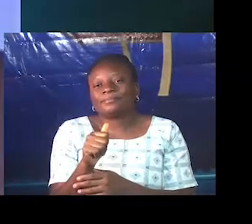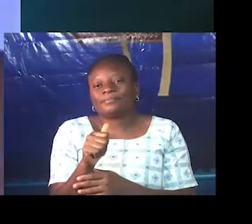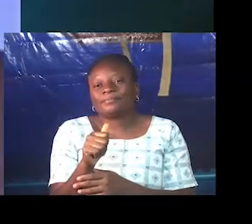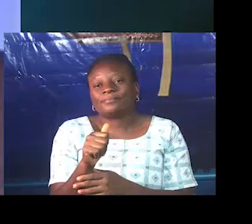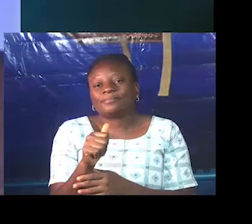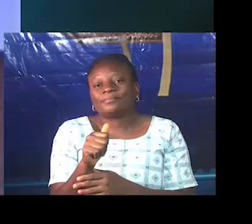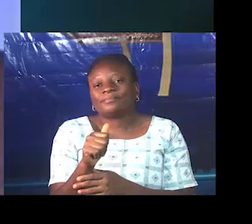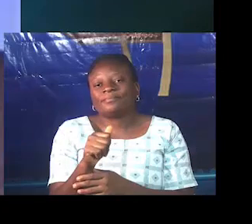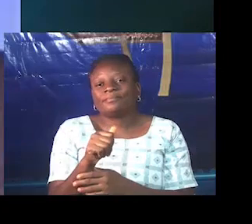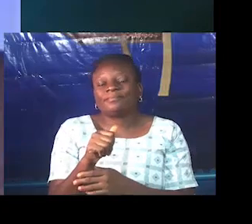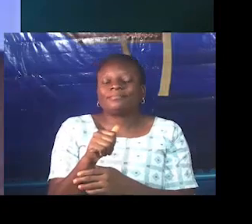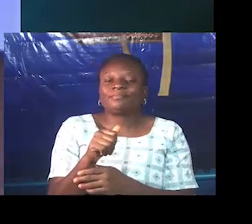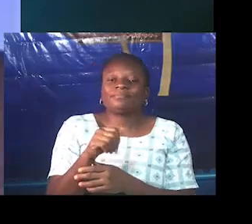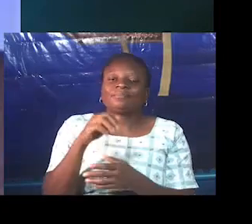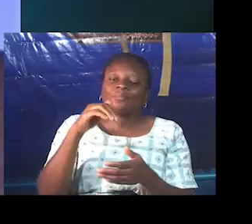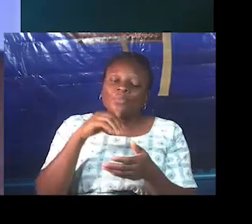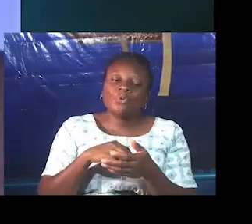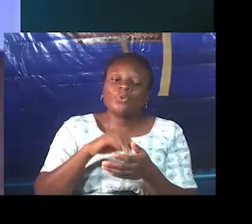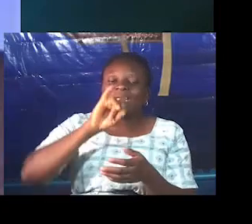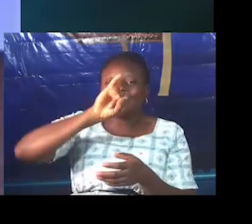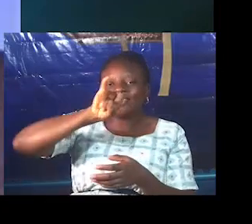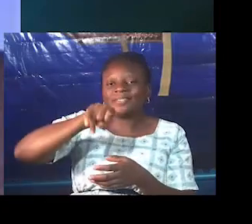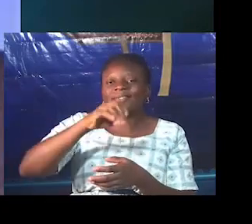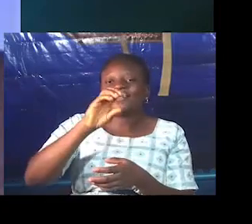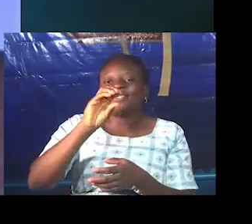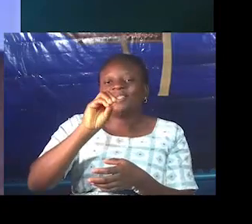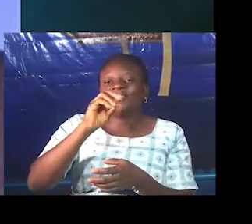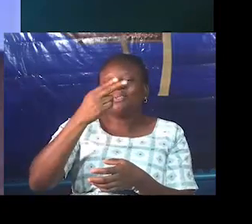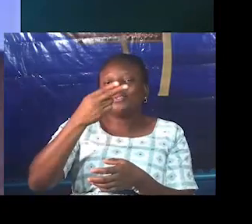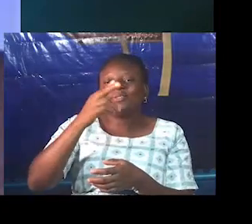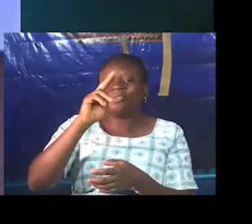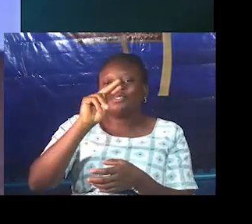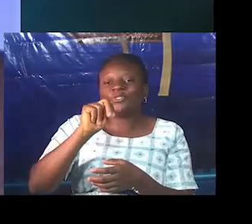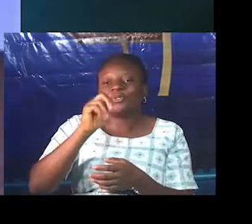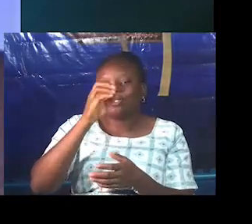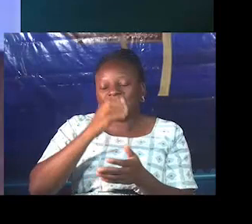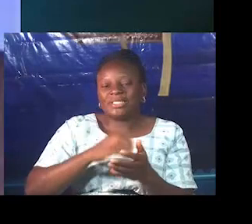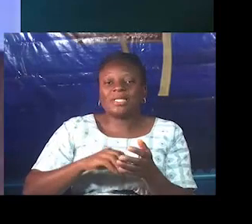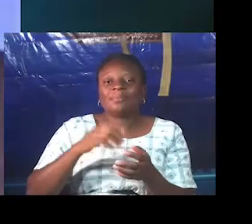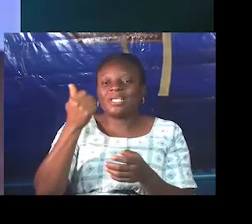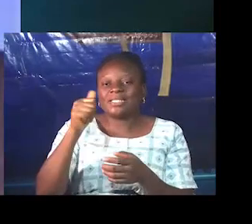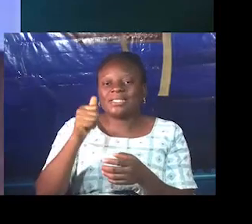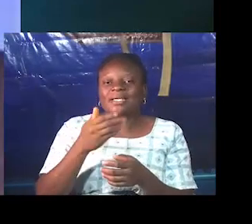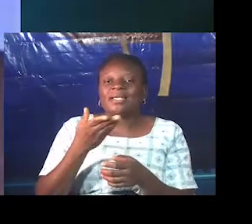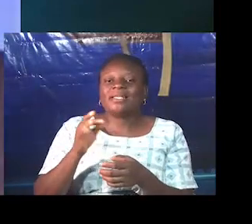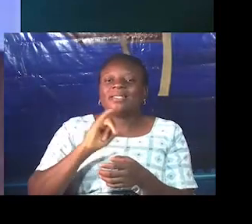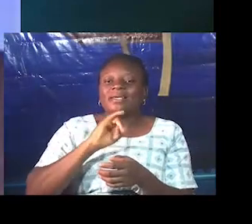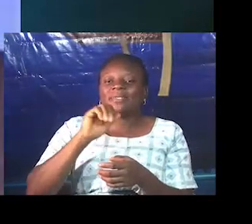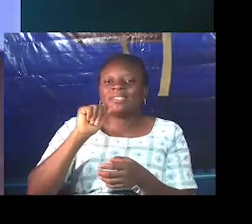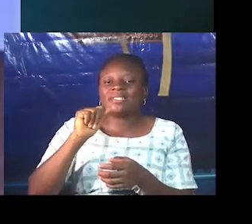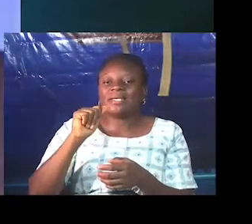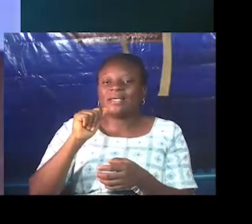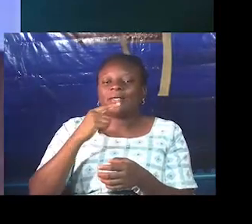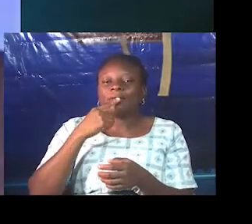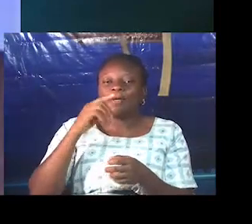you. There's a promise that you will hear His voice. There's a promise that since you are a child of God, you will not miss the will